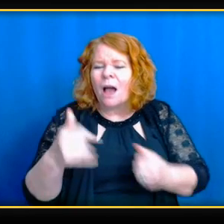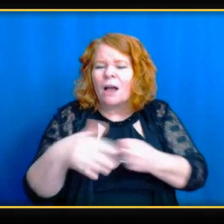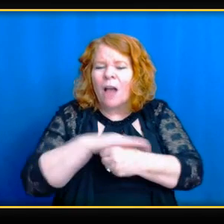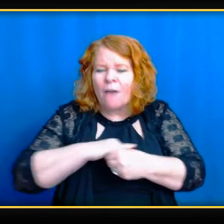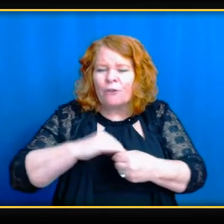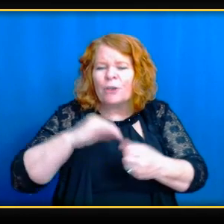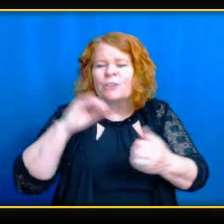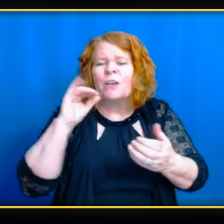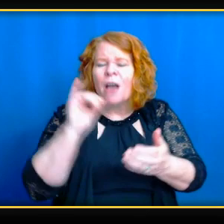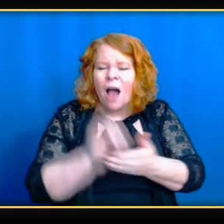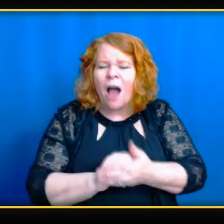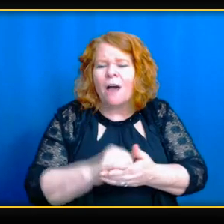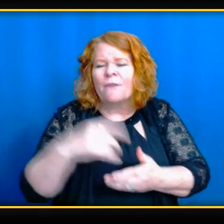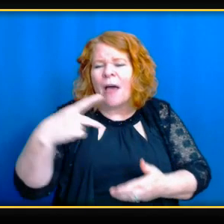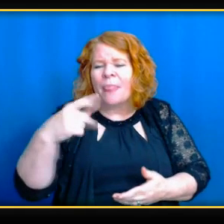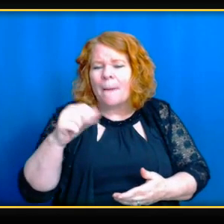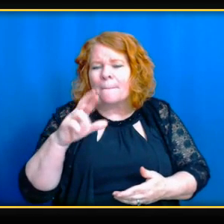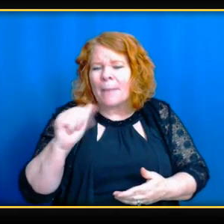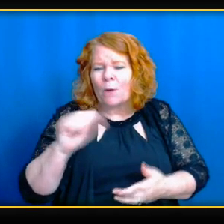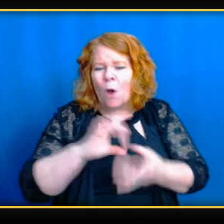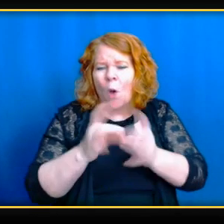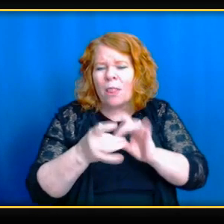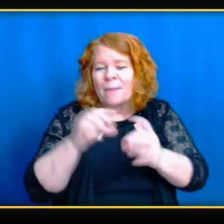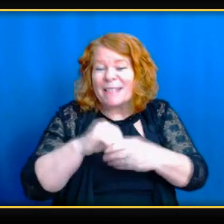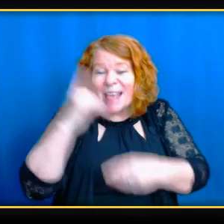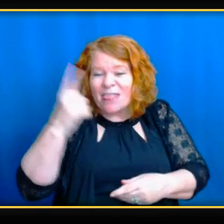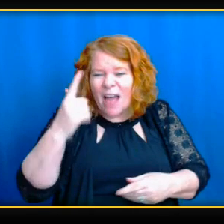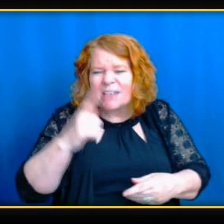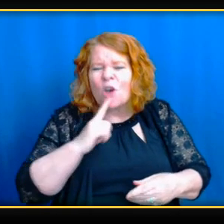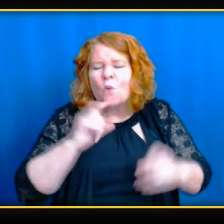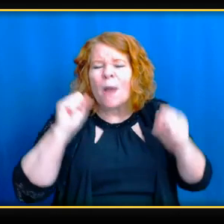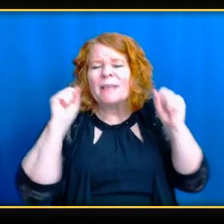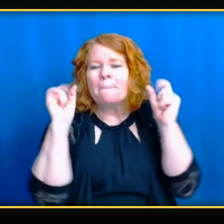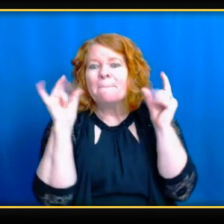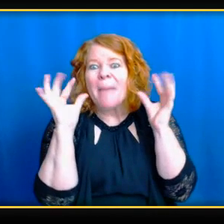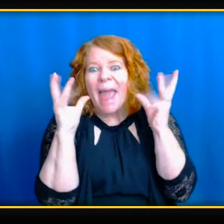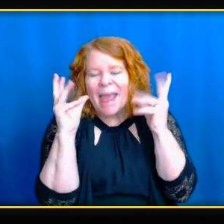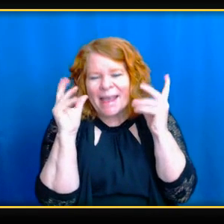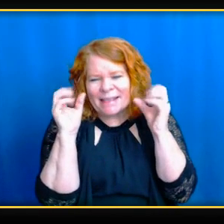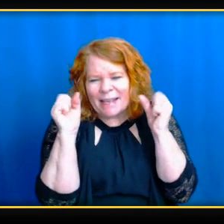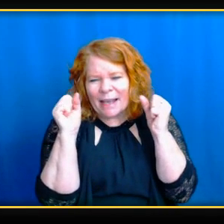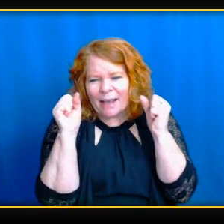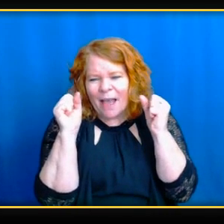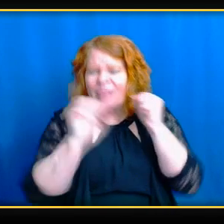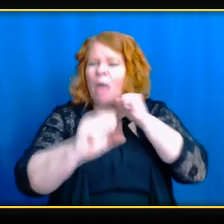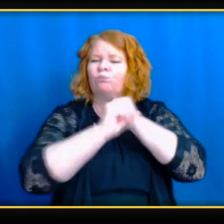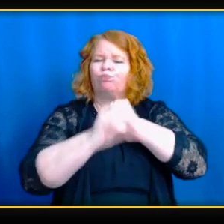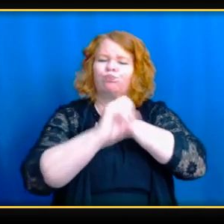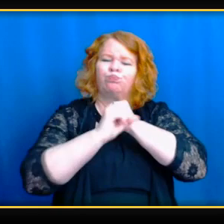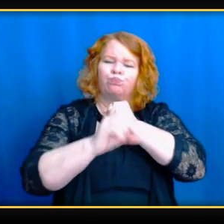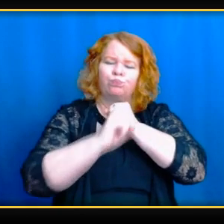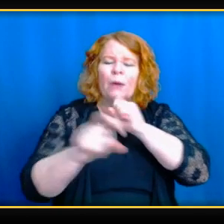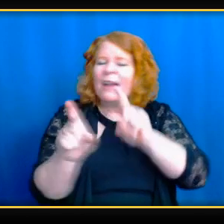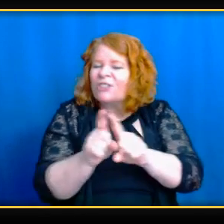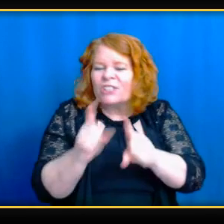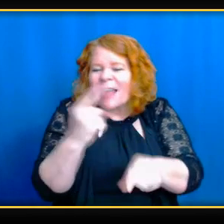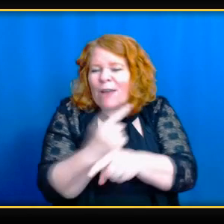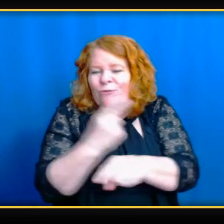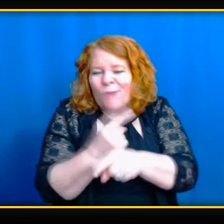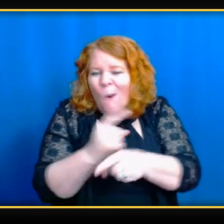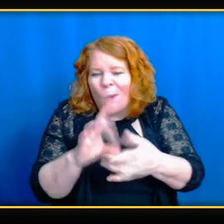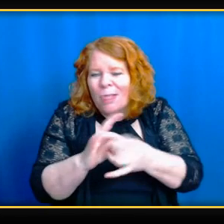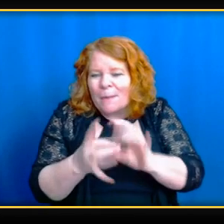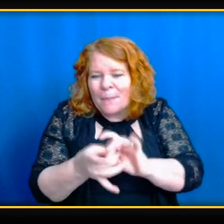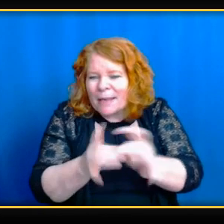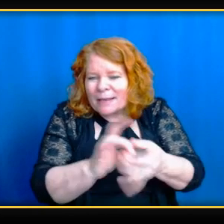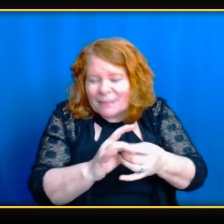was amazing. They covered the Paralympics just like they covered the Olympics. They were live and on and